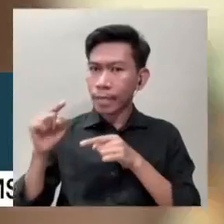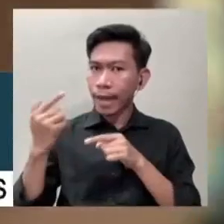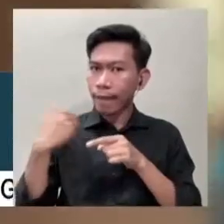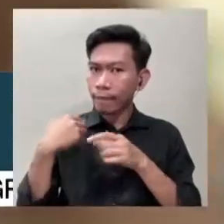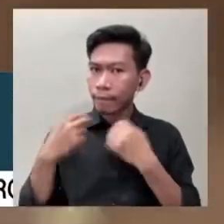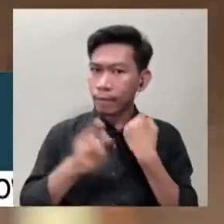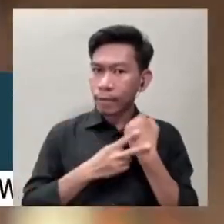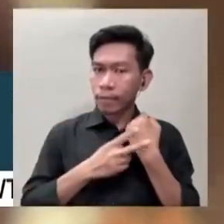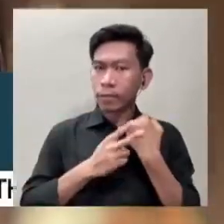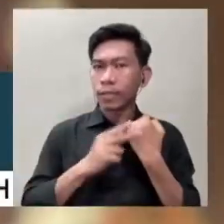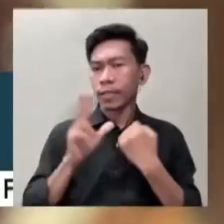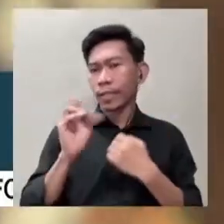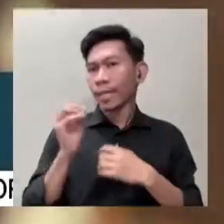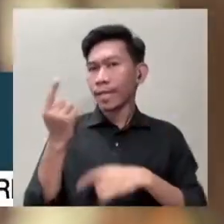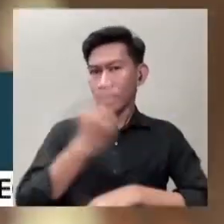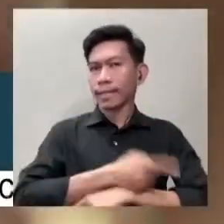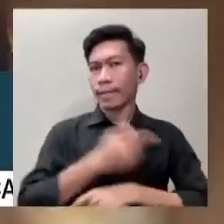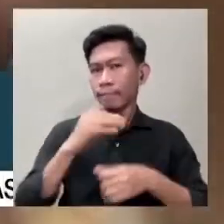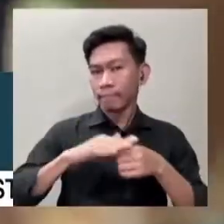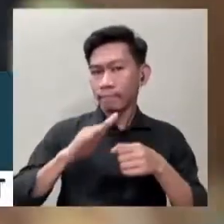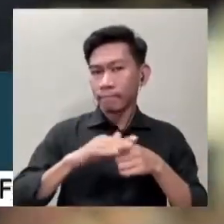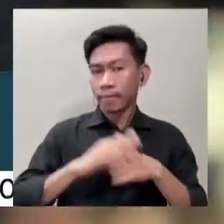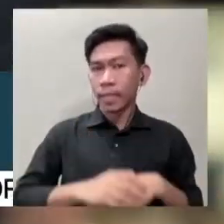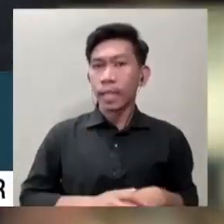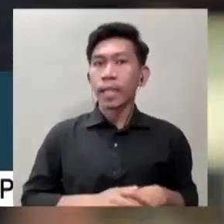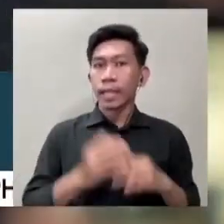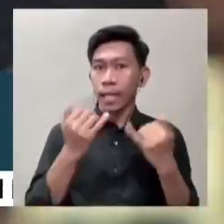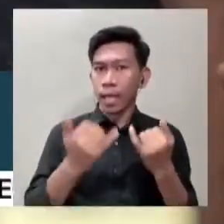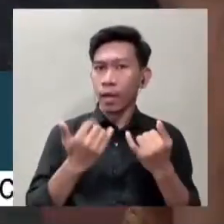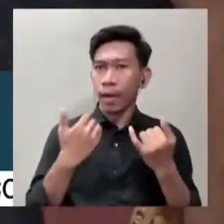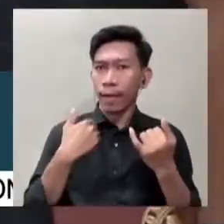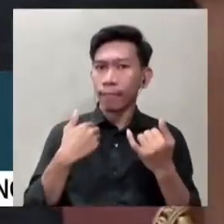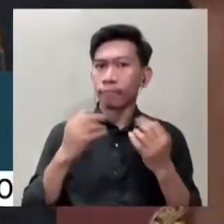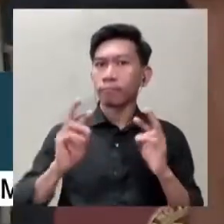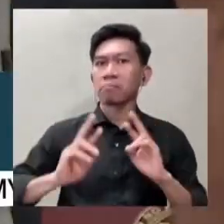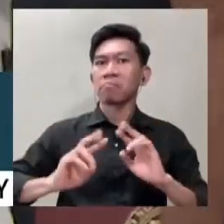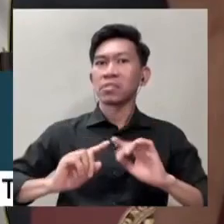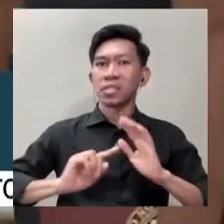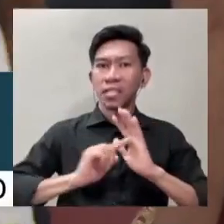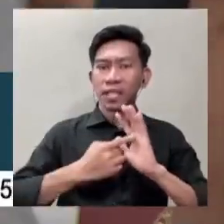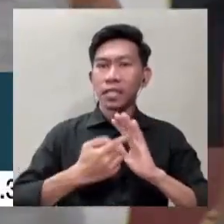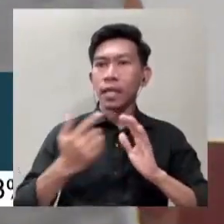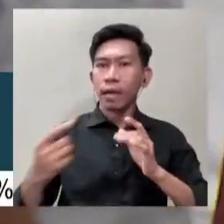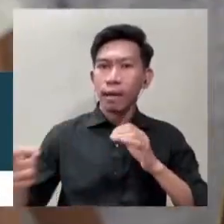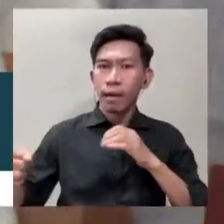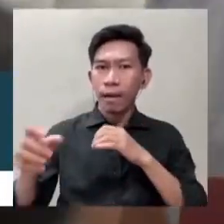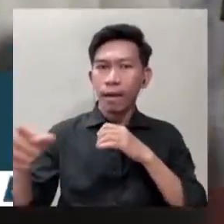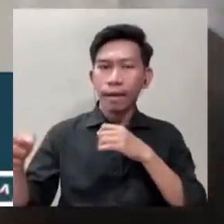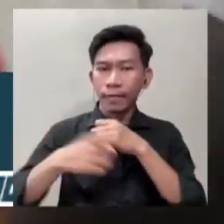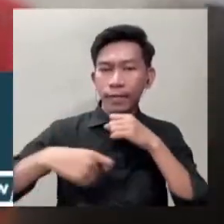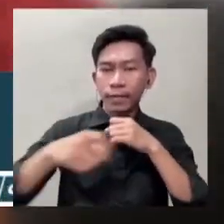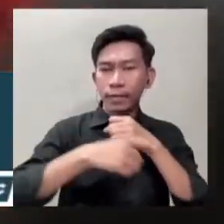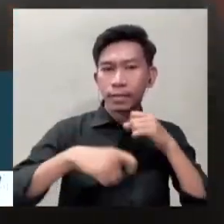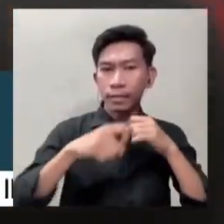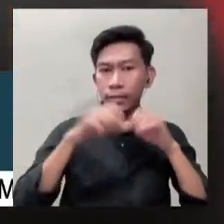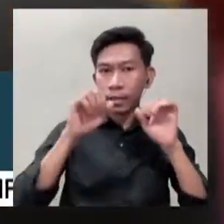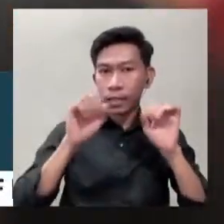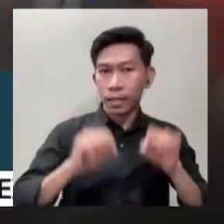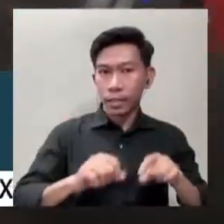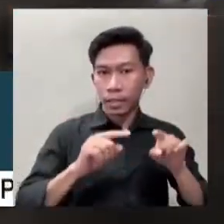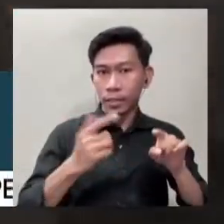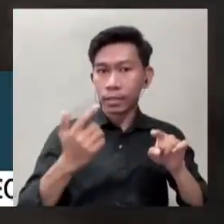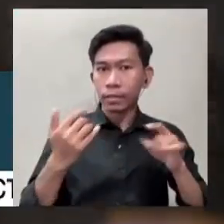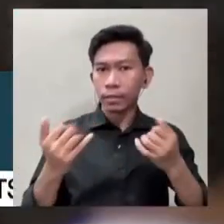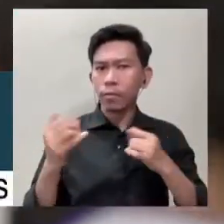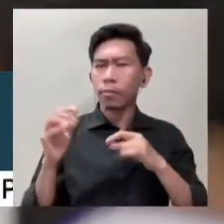at 30 days. And with the advent of the harvest season, the president expects that number to further increase to up to 70 days' worth